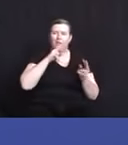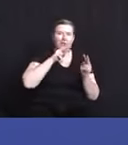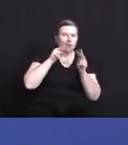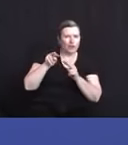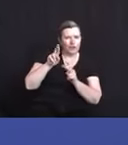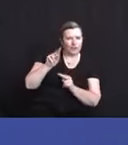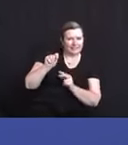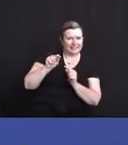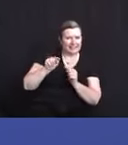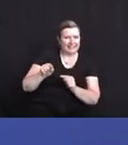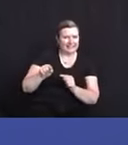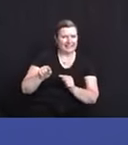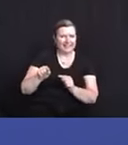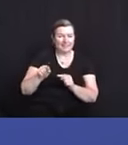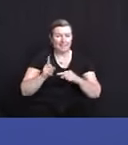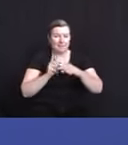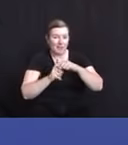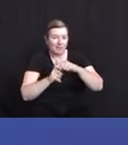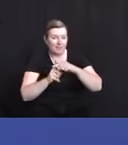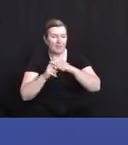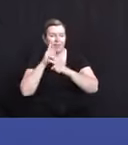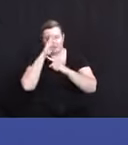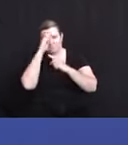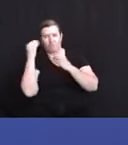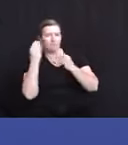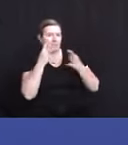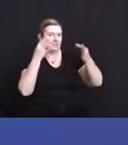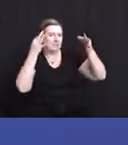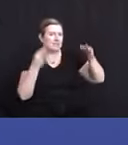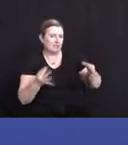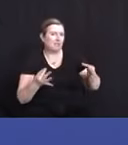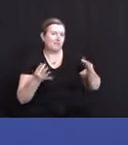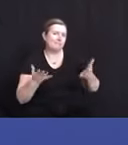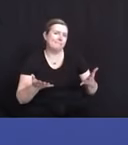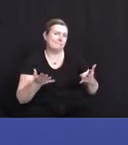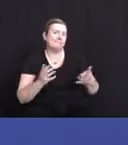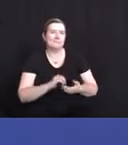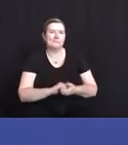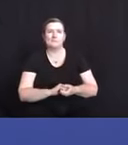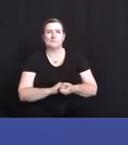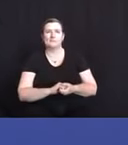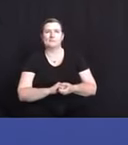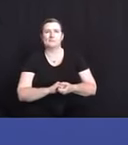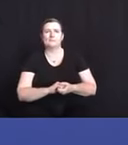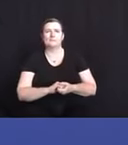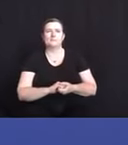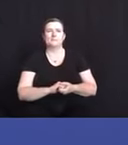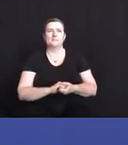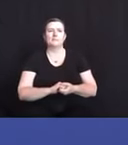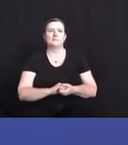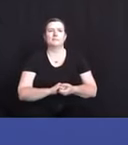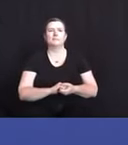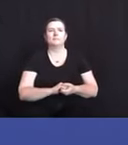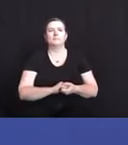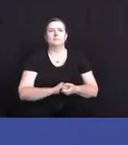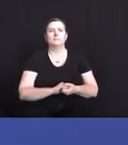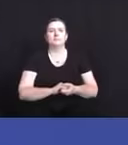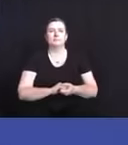With that, Tina, Dr. Tan. We'll go to Dr. Tan and we'll come